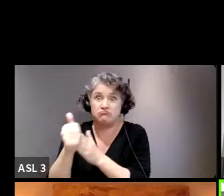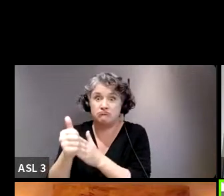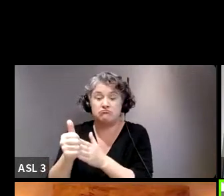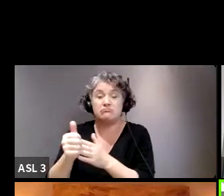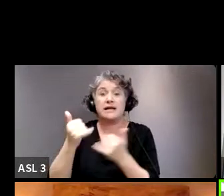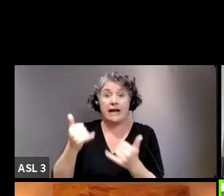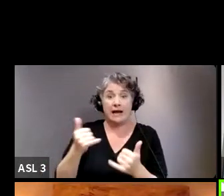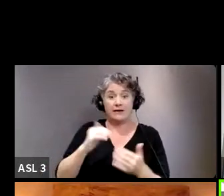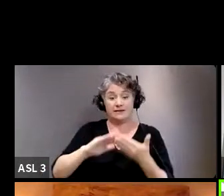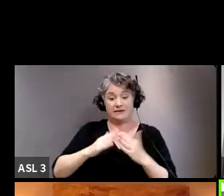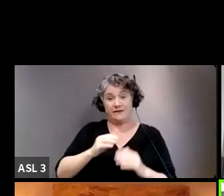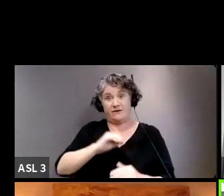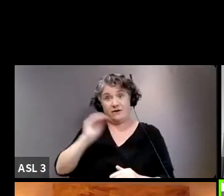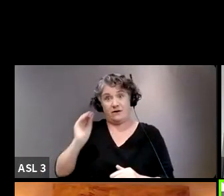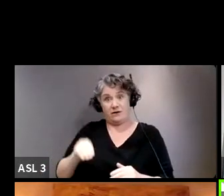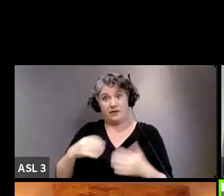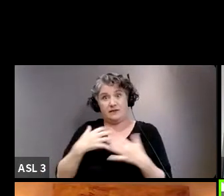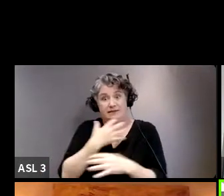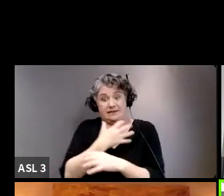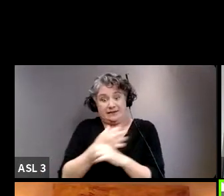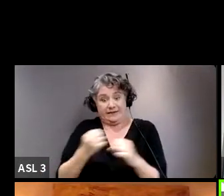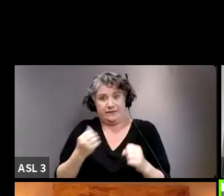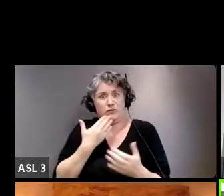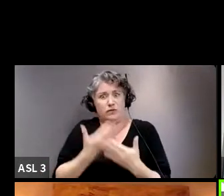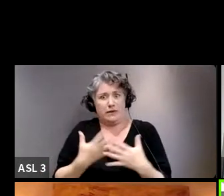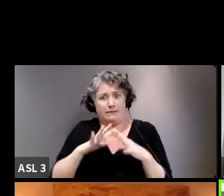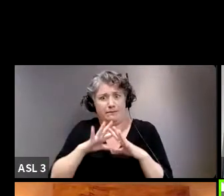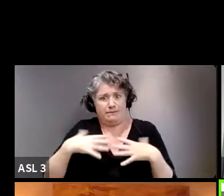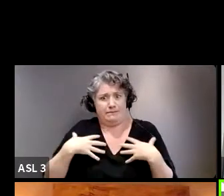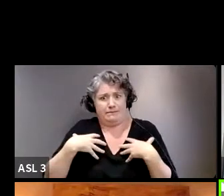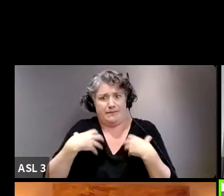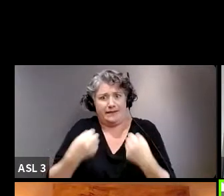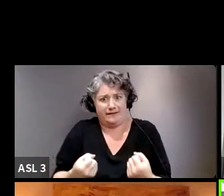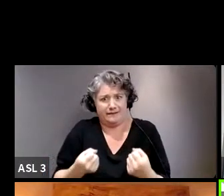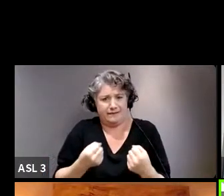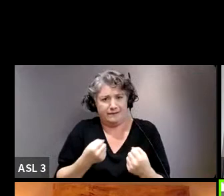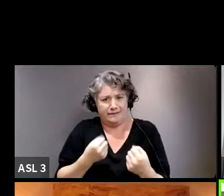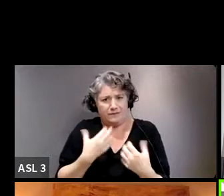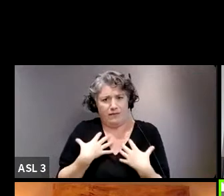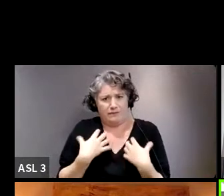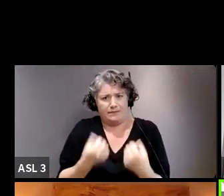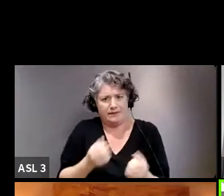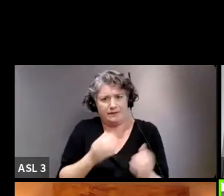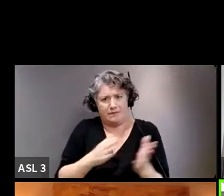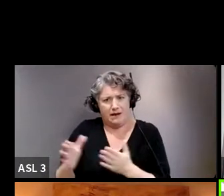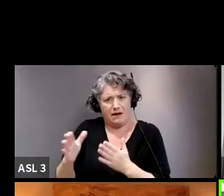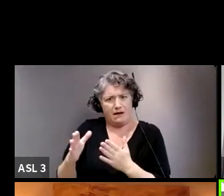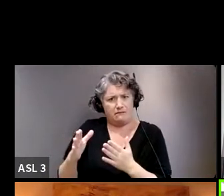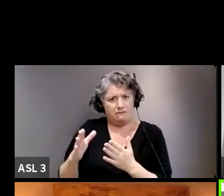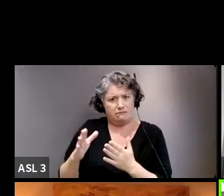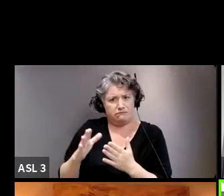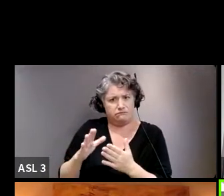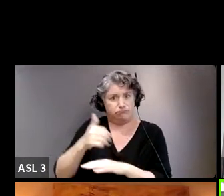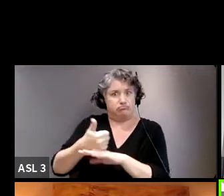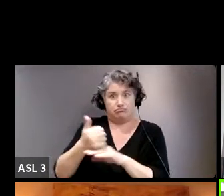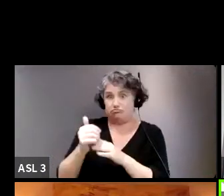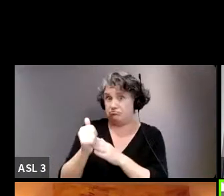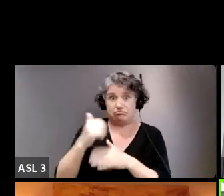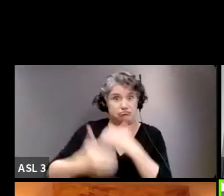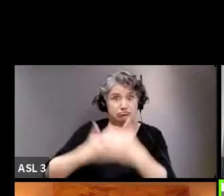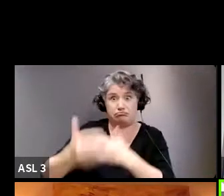ottawa community safety and well-being plan we have long-standing partnerships with many social service providers